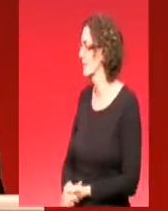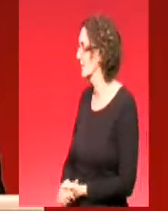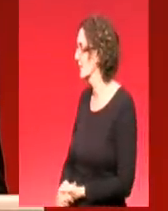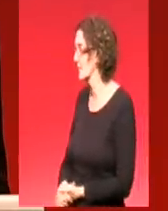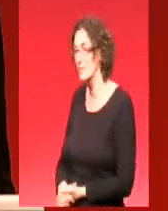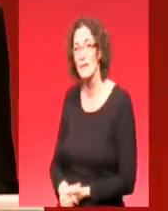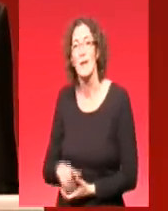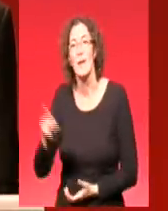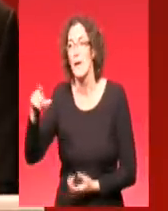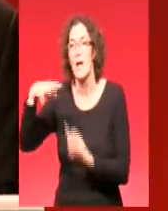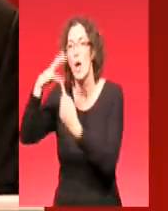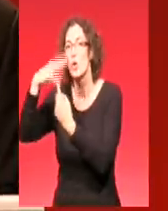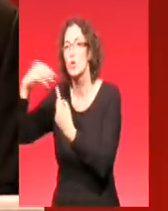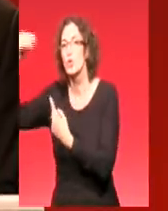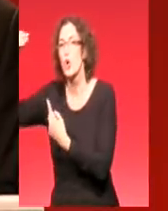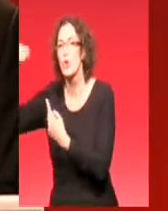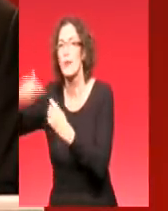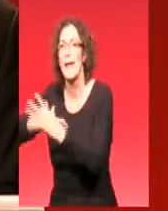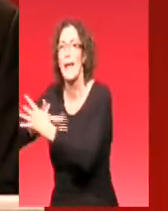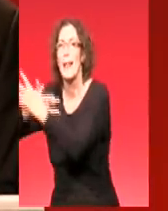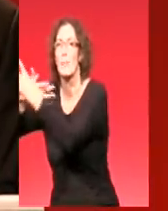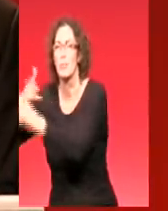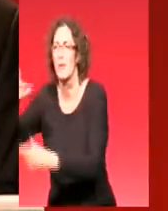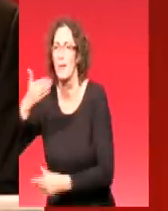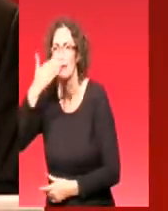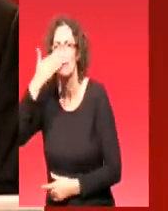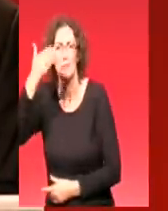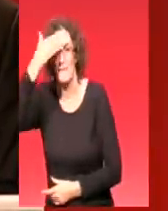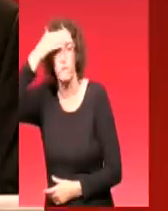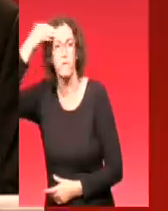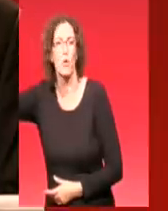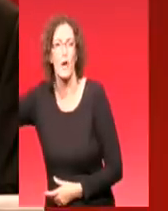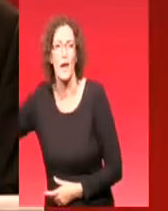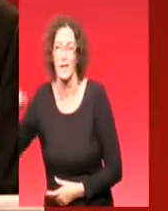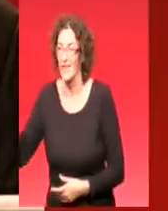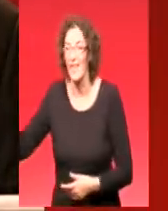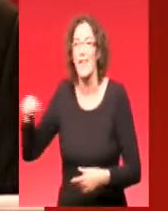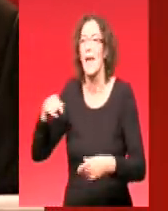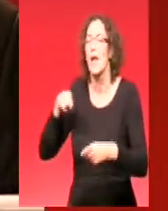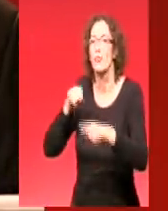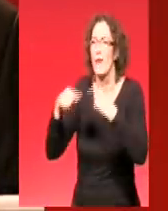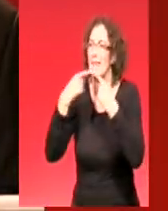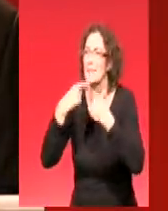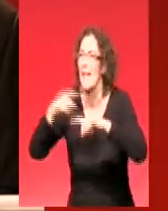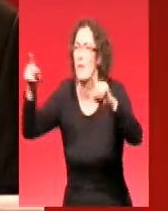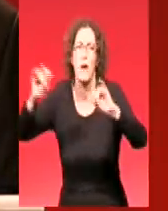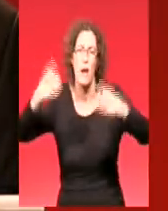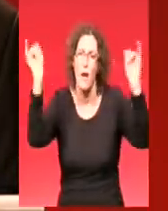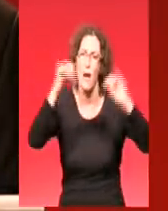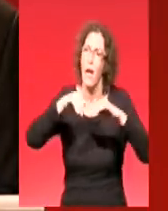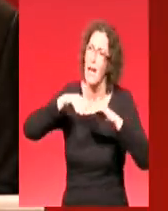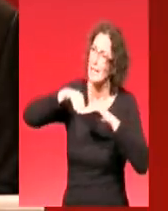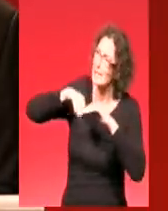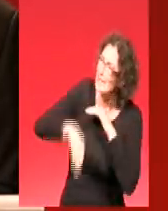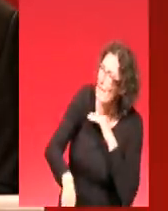Because that's what the Tories and the Liberals conveniently forget as they try and con the country into believing the deficit is a